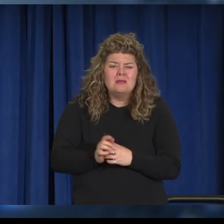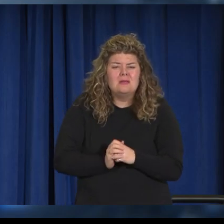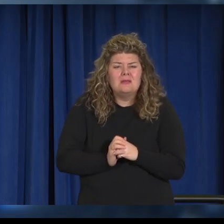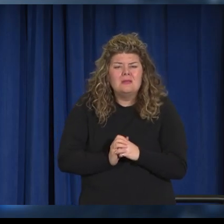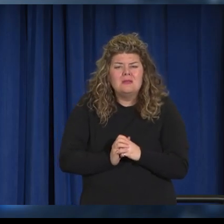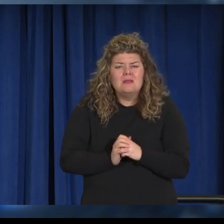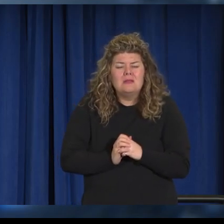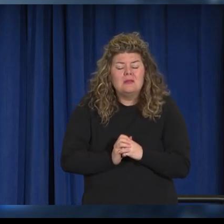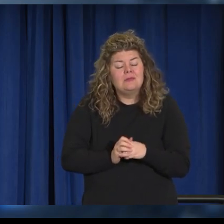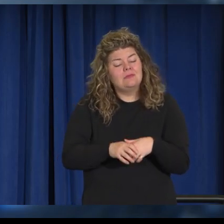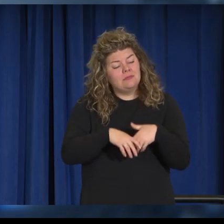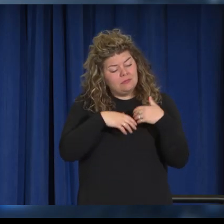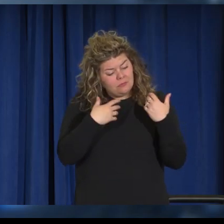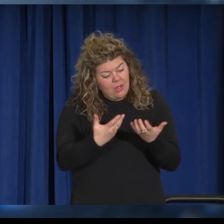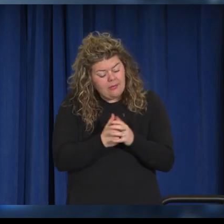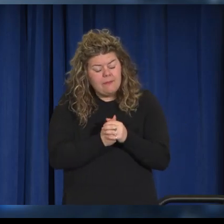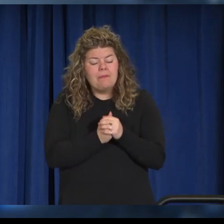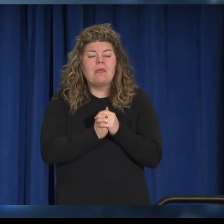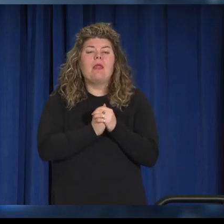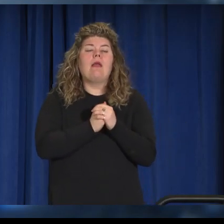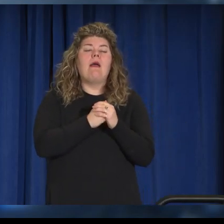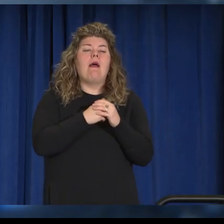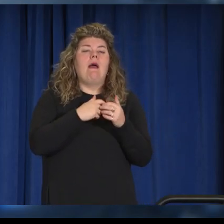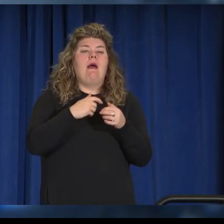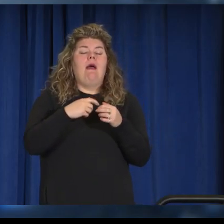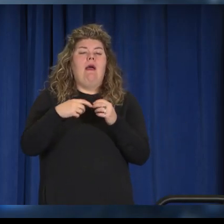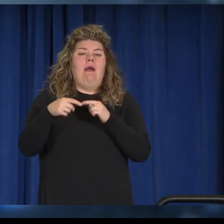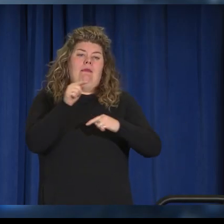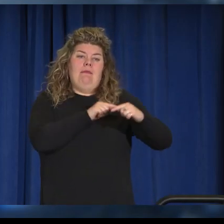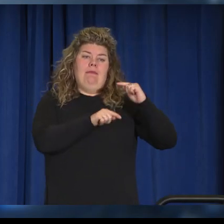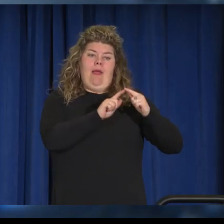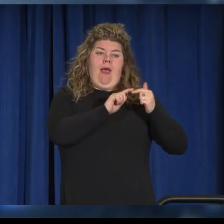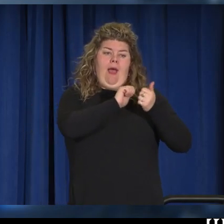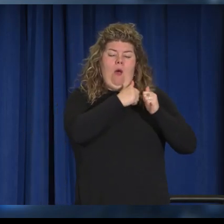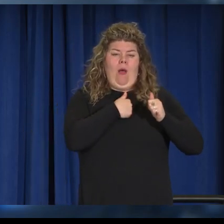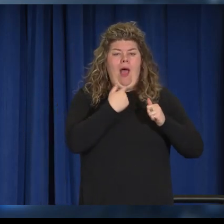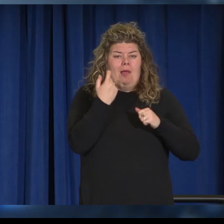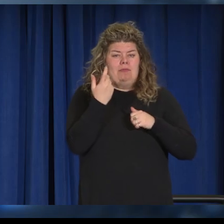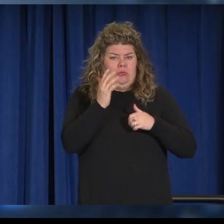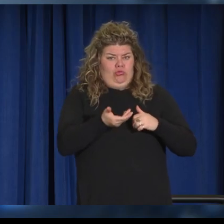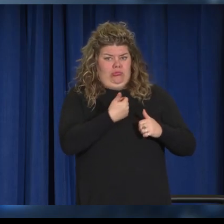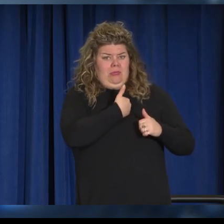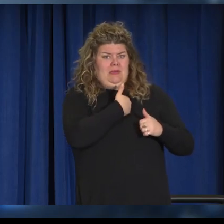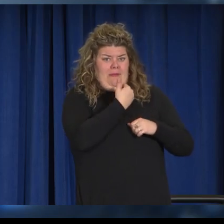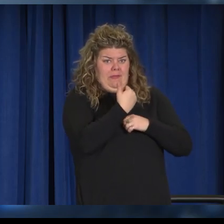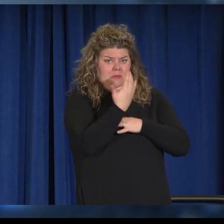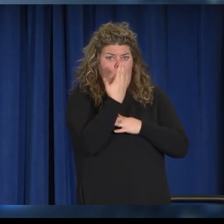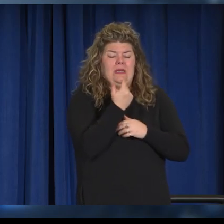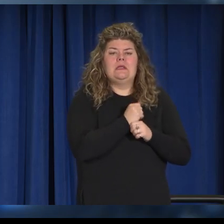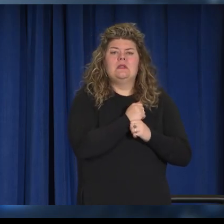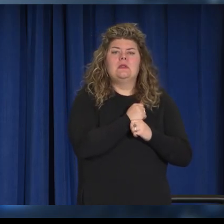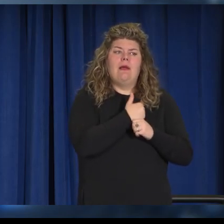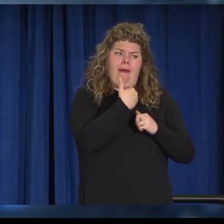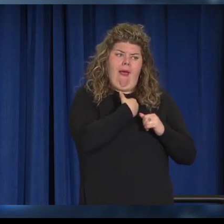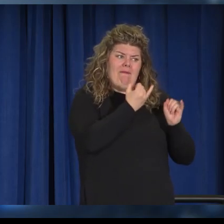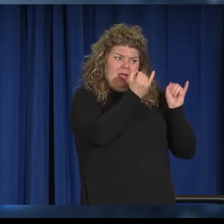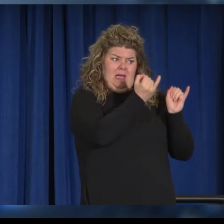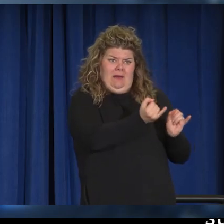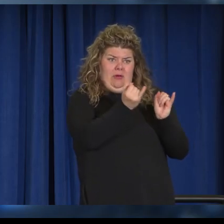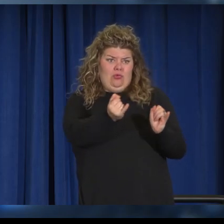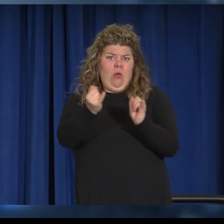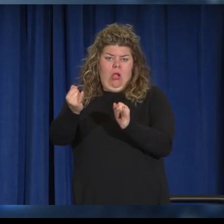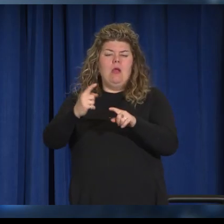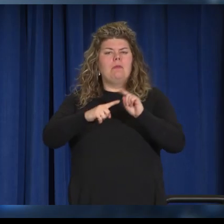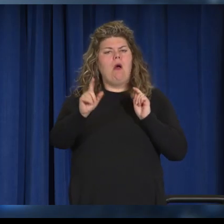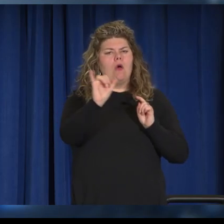Well, to how I started this talk this morning, there's an individual component of this and there's a macro level component